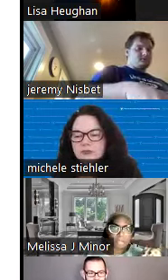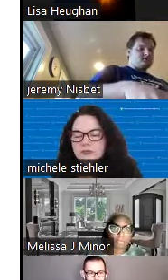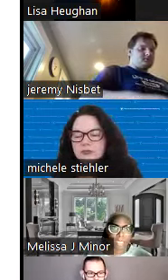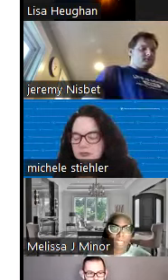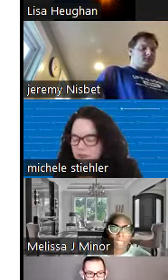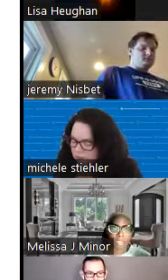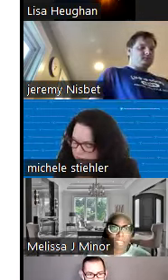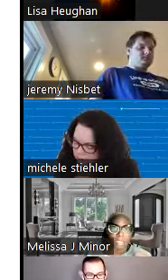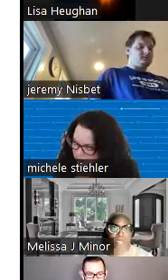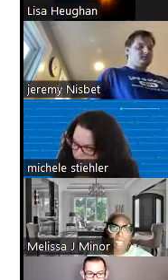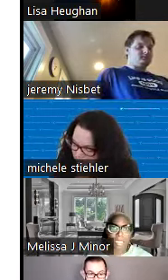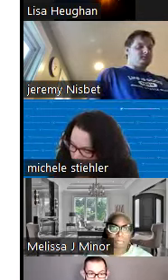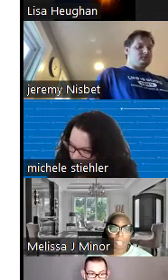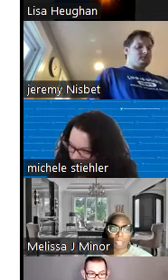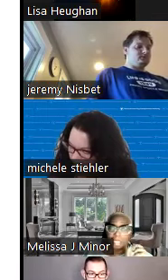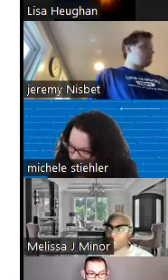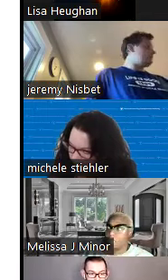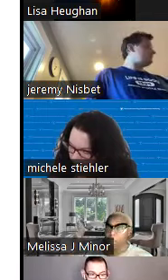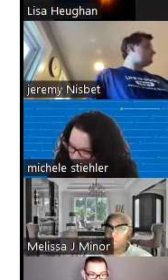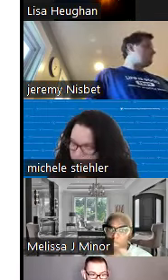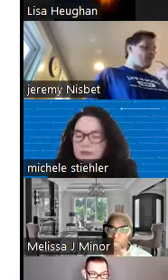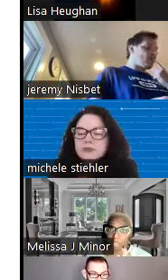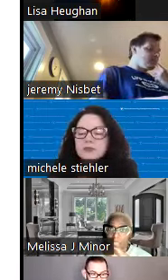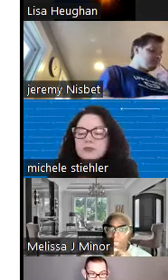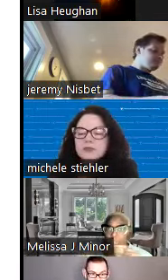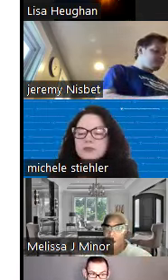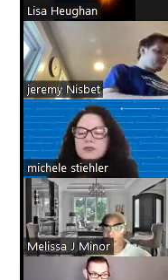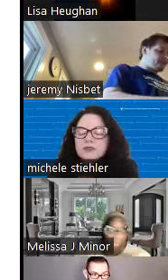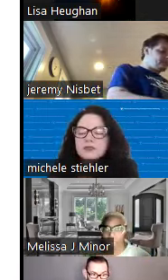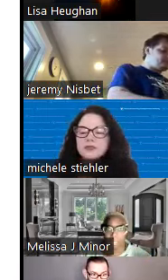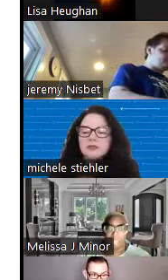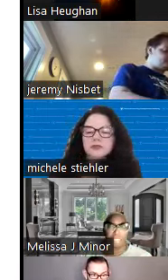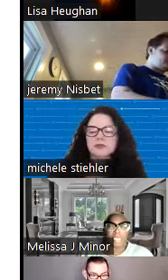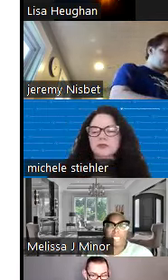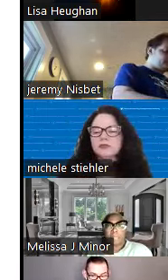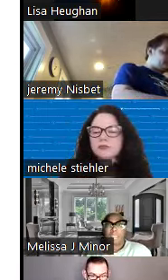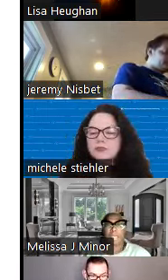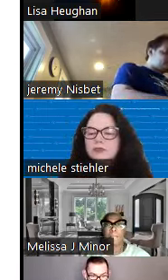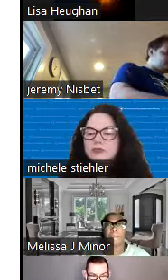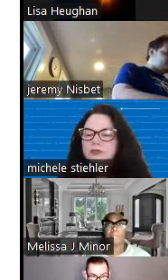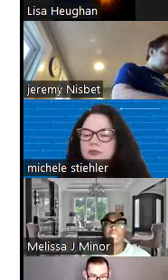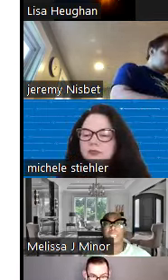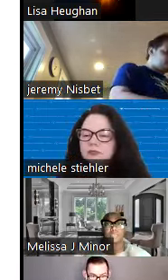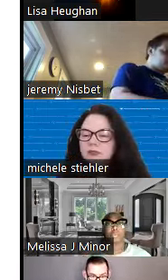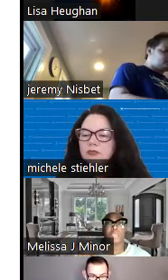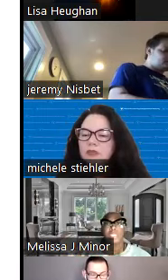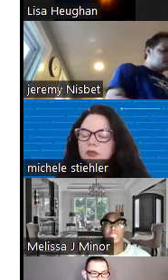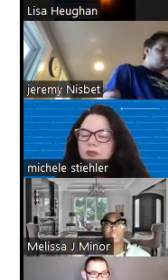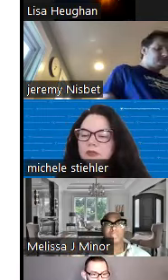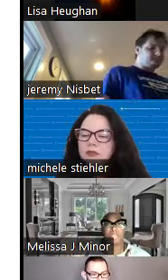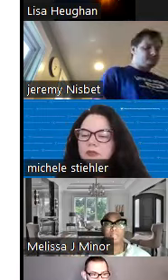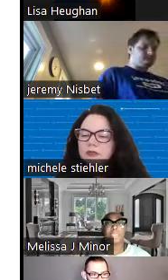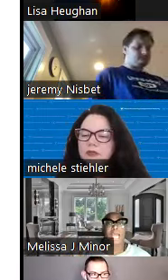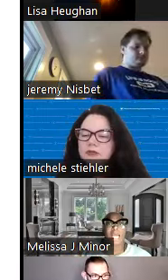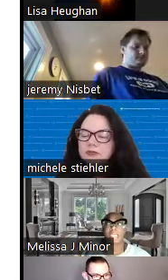lives directly in the same community, like driveway, can get picked up because we